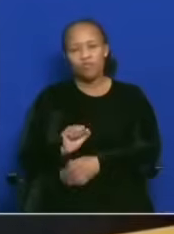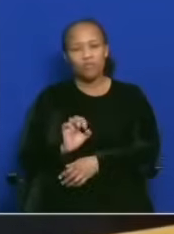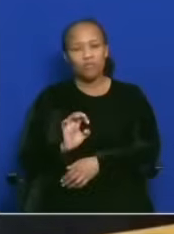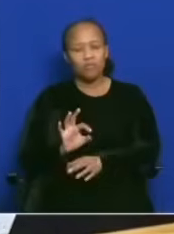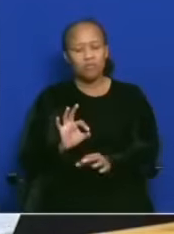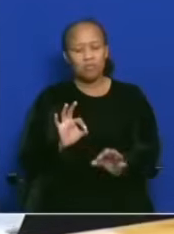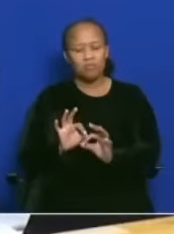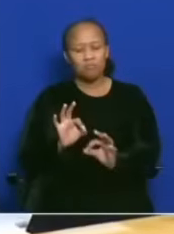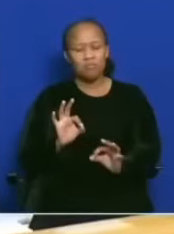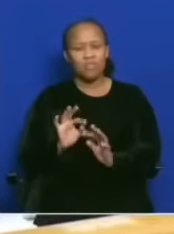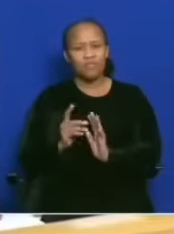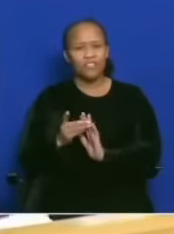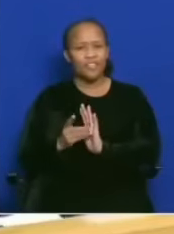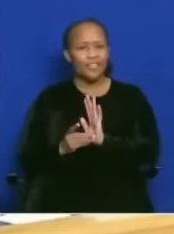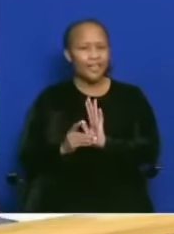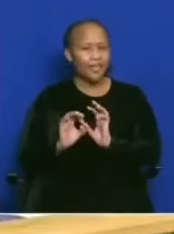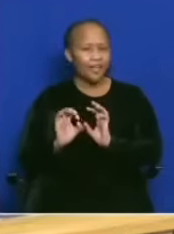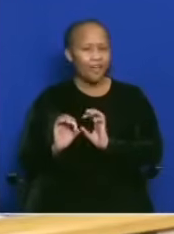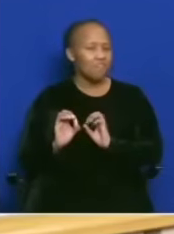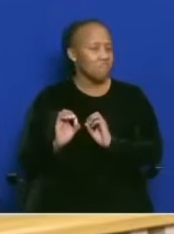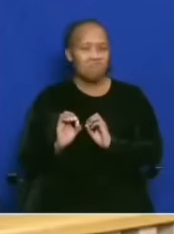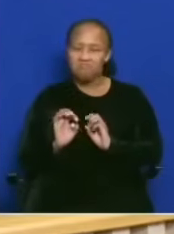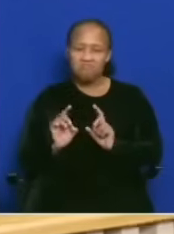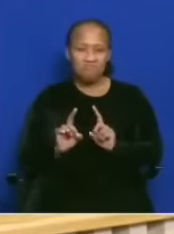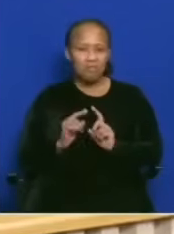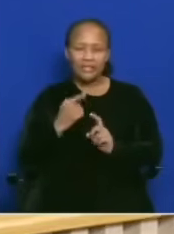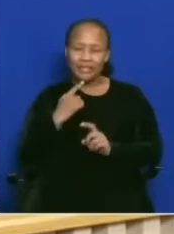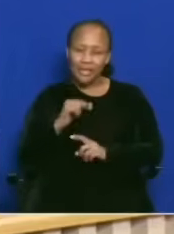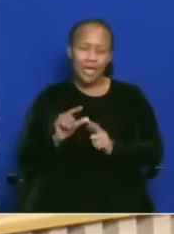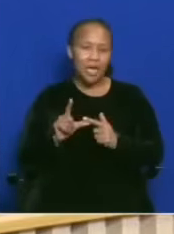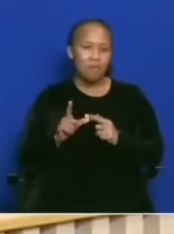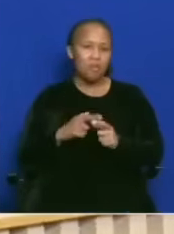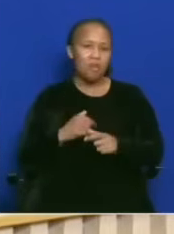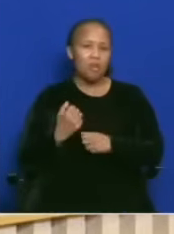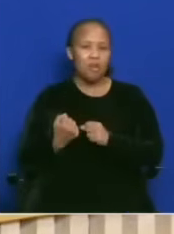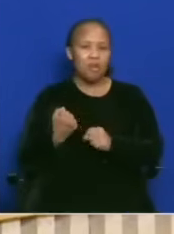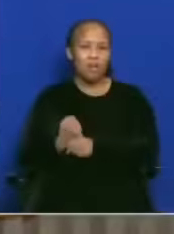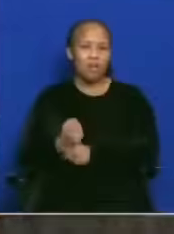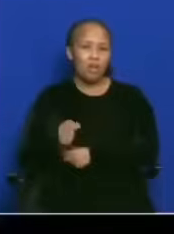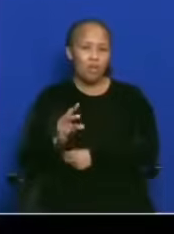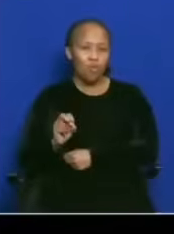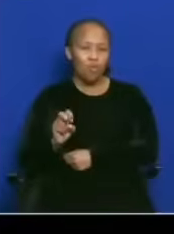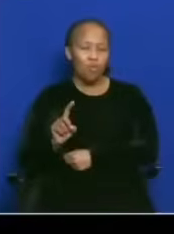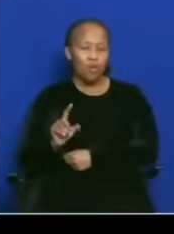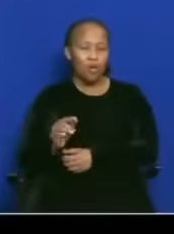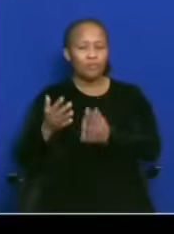April 2021. On page 136,